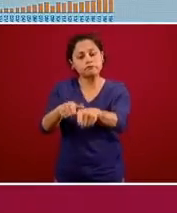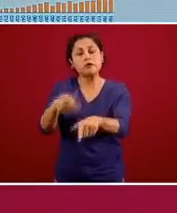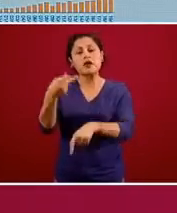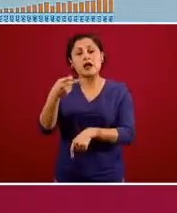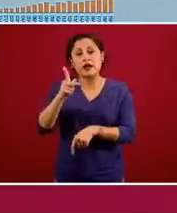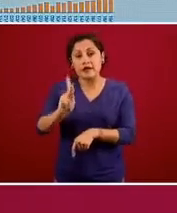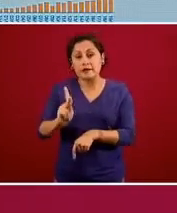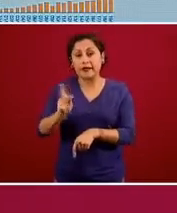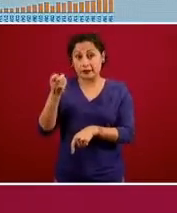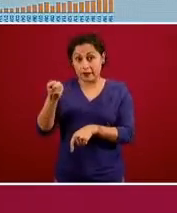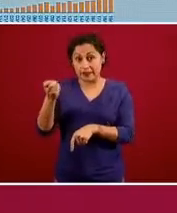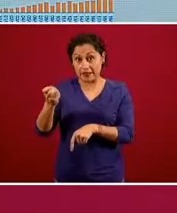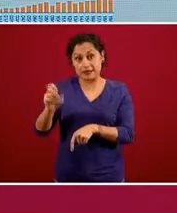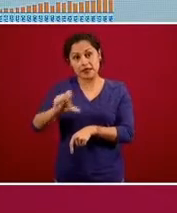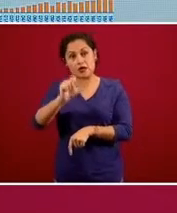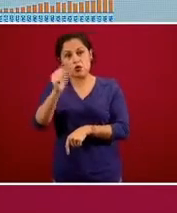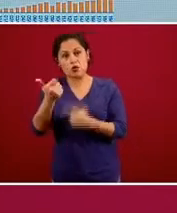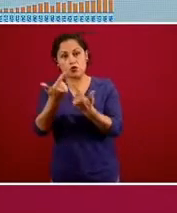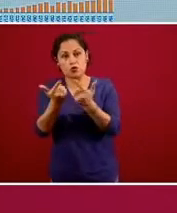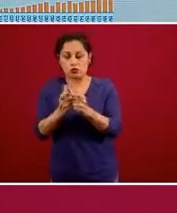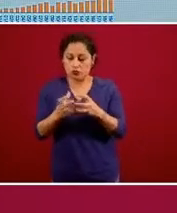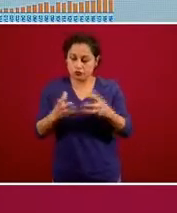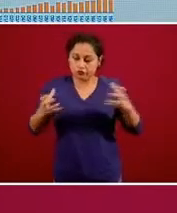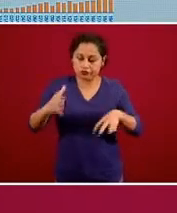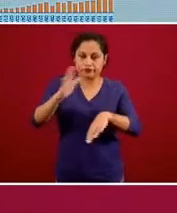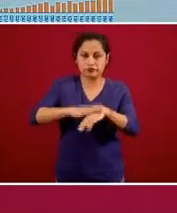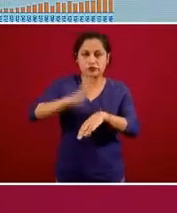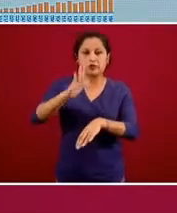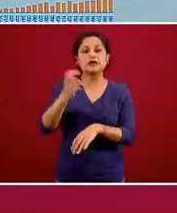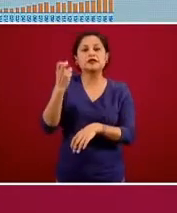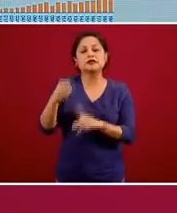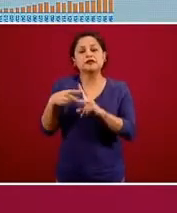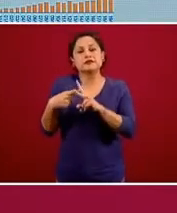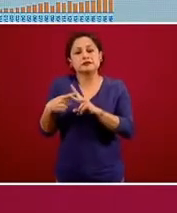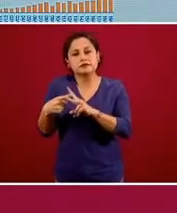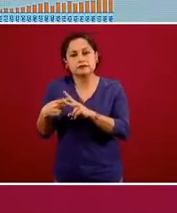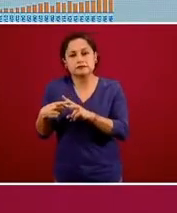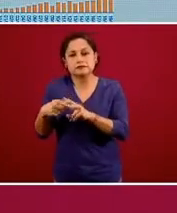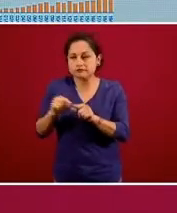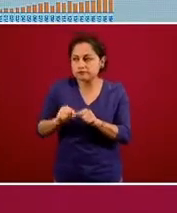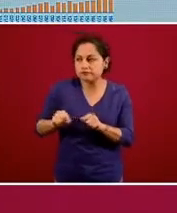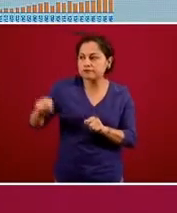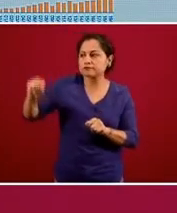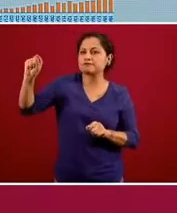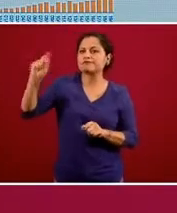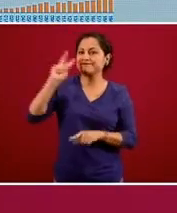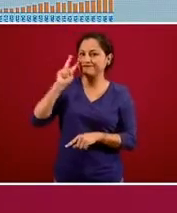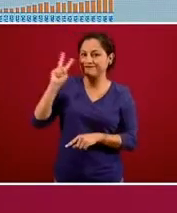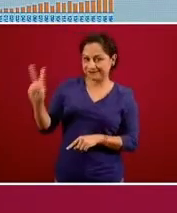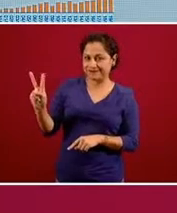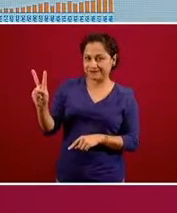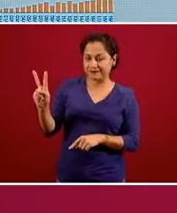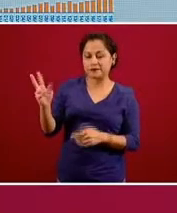to the day before. And this percentage is a significant amount of